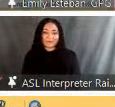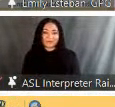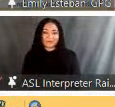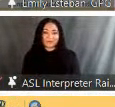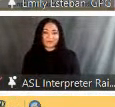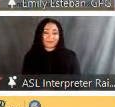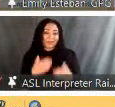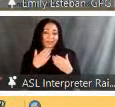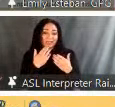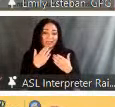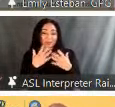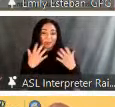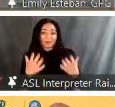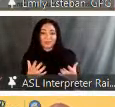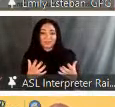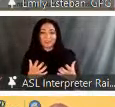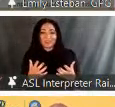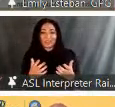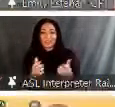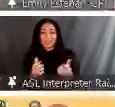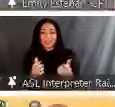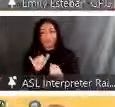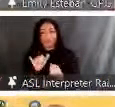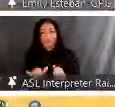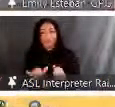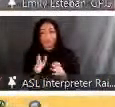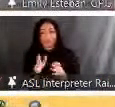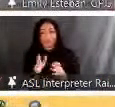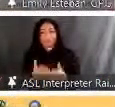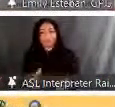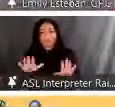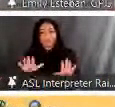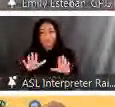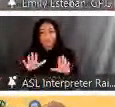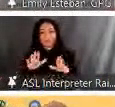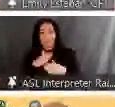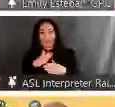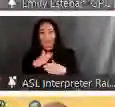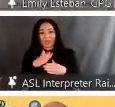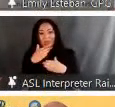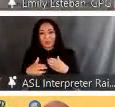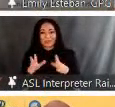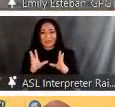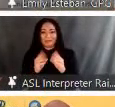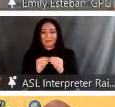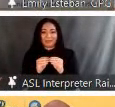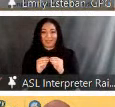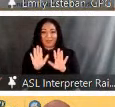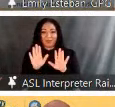Thanks so much, Steve. And with that, we'll conclude this meeting of the work group. Have a wonderful evening, everyone.